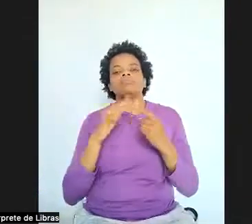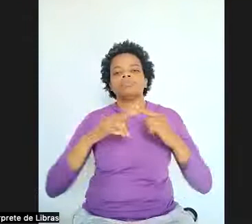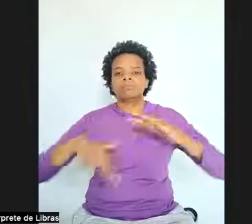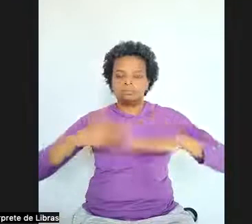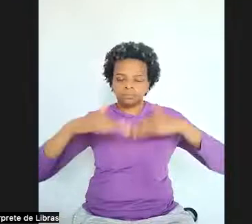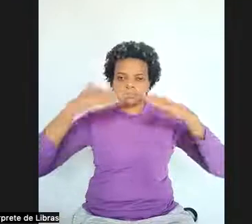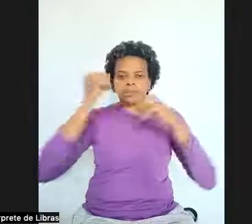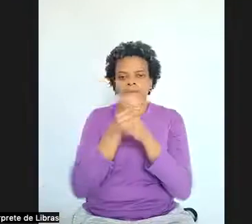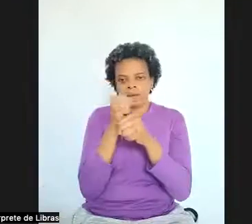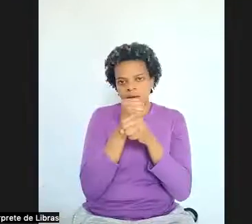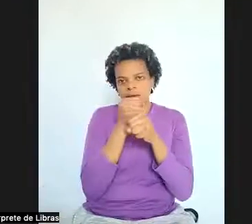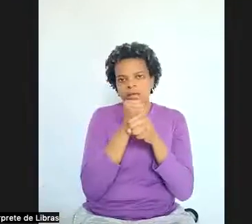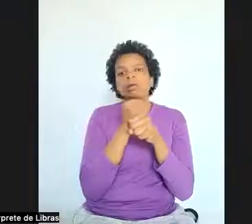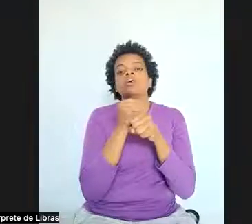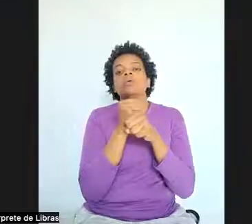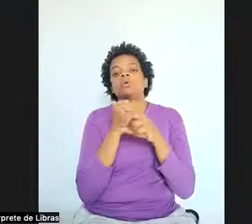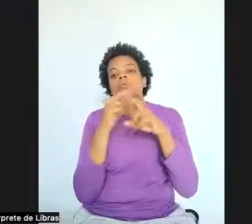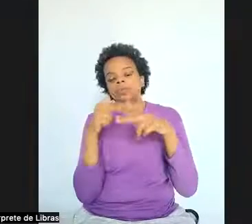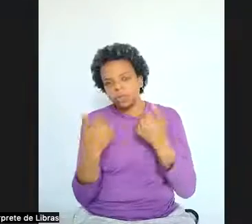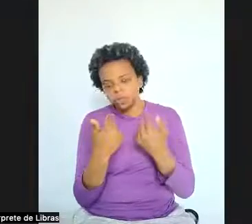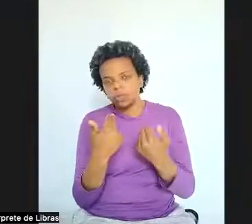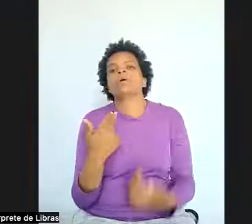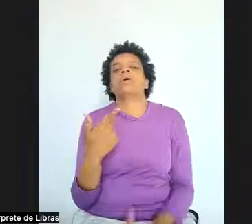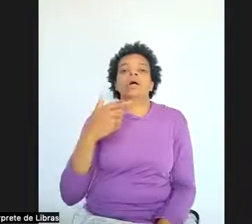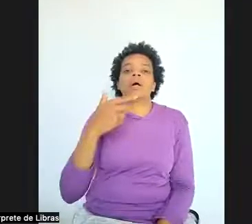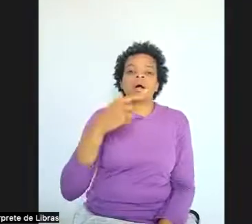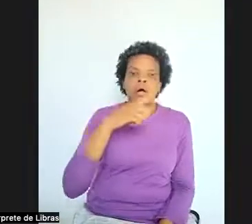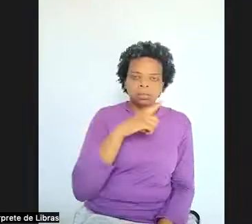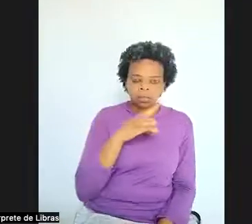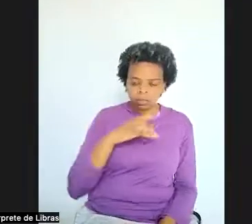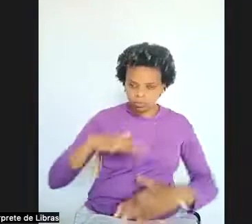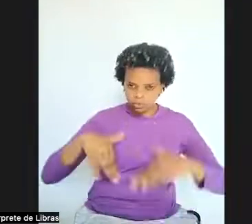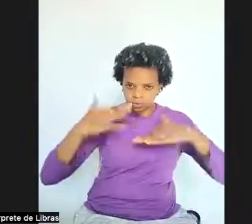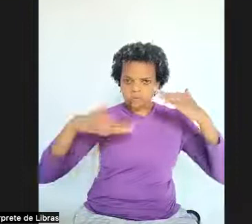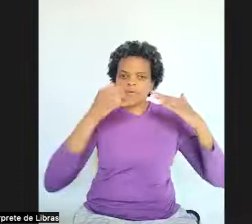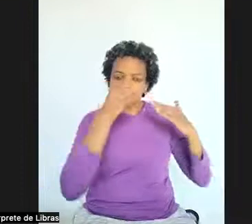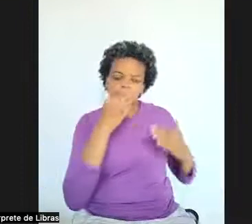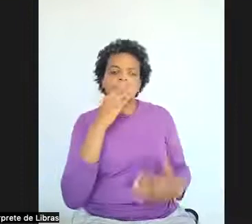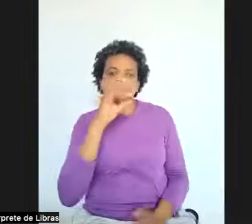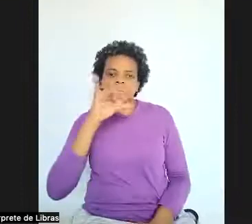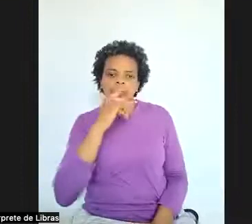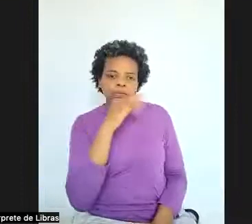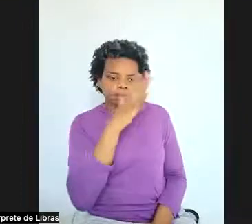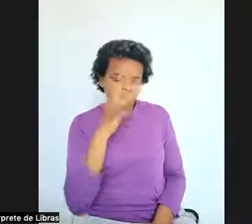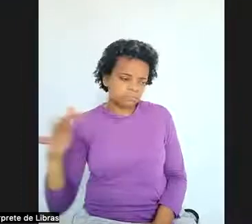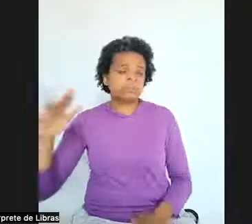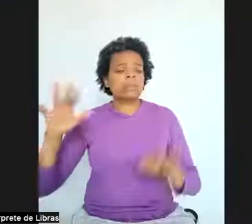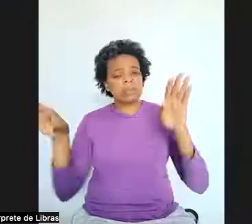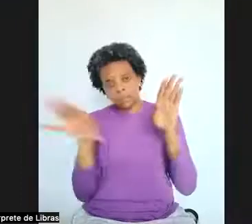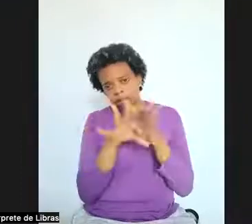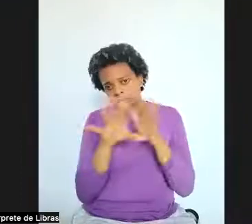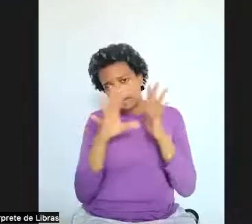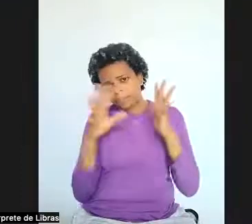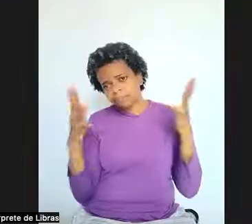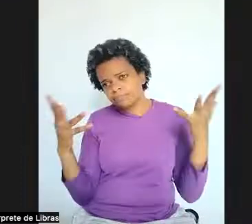over the 30 years, and we're expecting to expand this portfolio, as I said, first of all, because of the sustainability view of the company, and because of